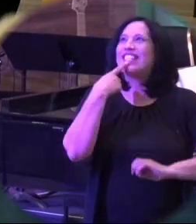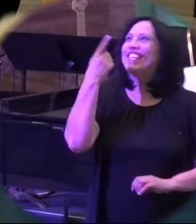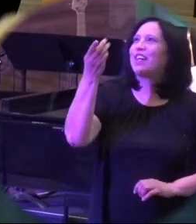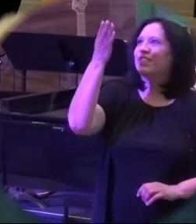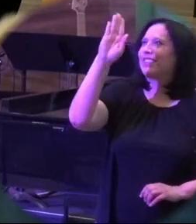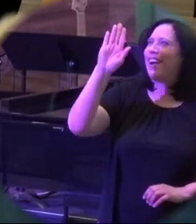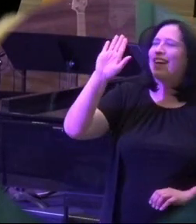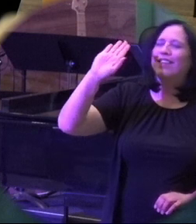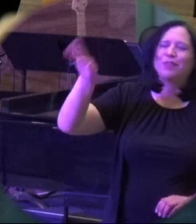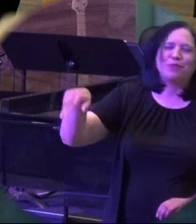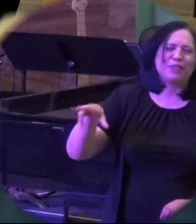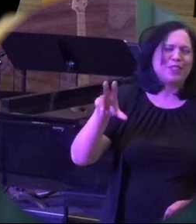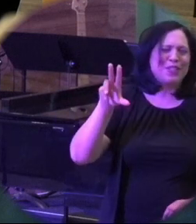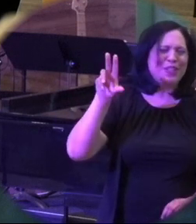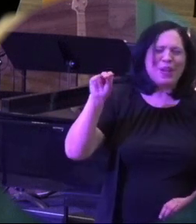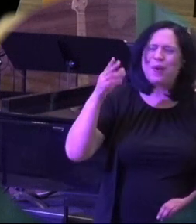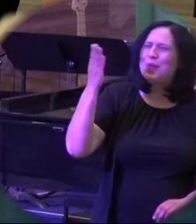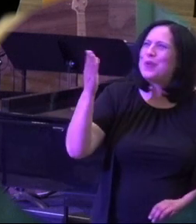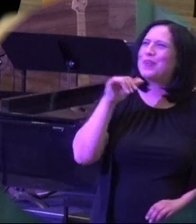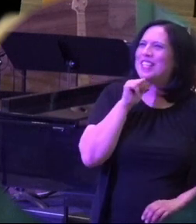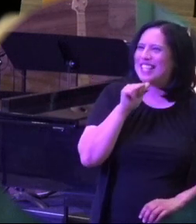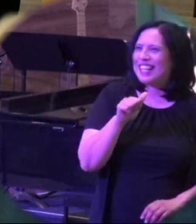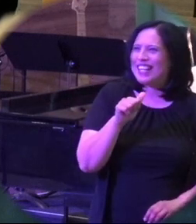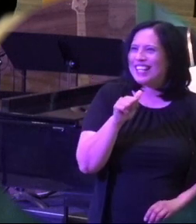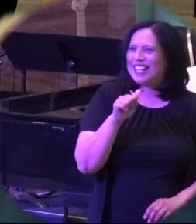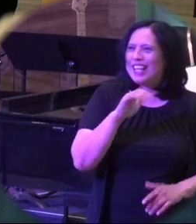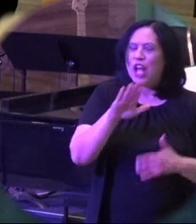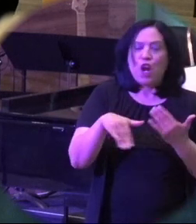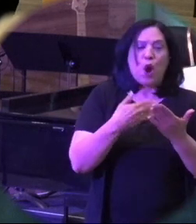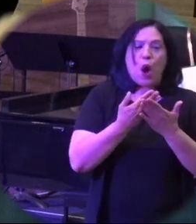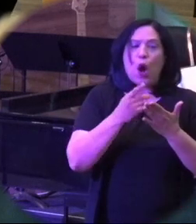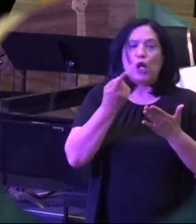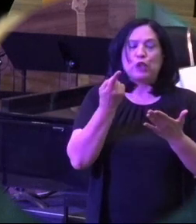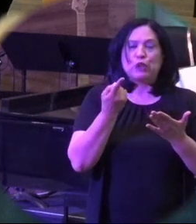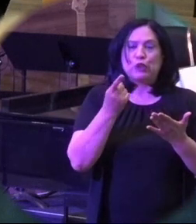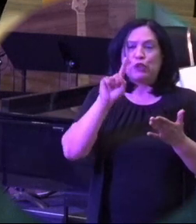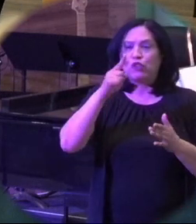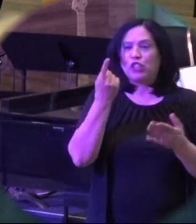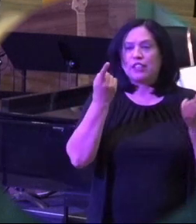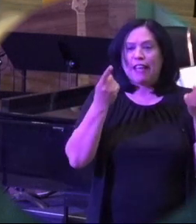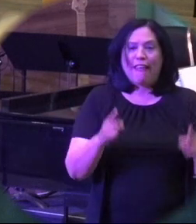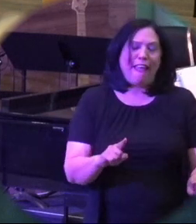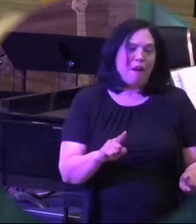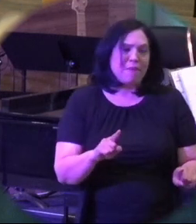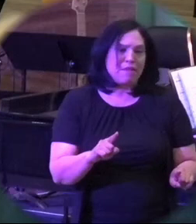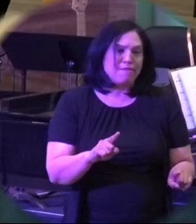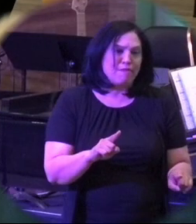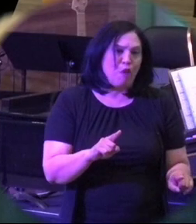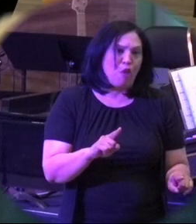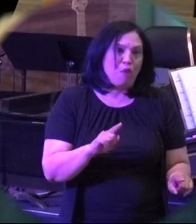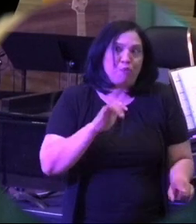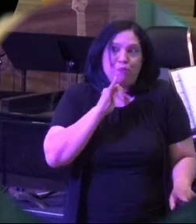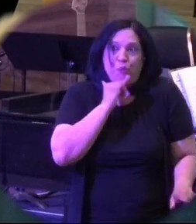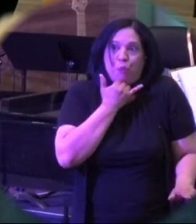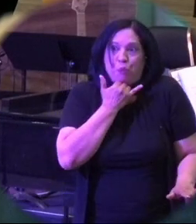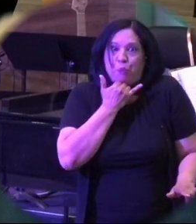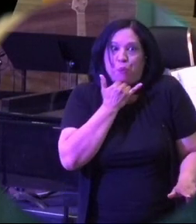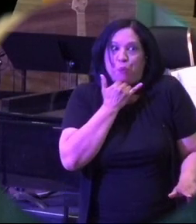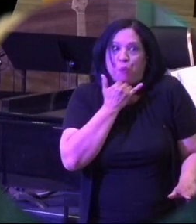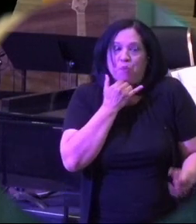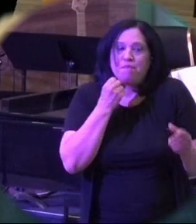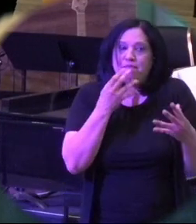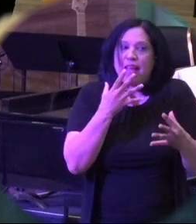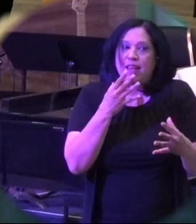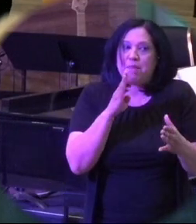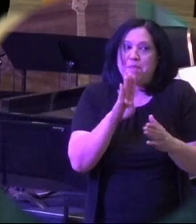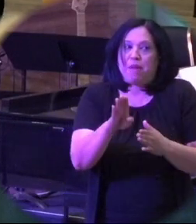didn't, you silly little God. It all just came about accidentally over the last 15.8 billion years.